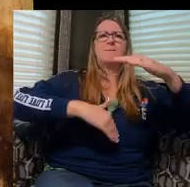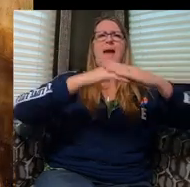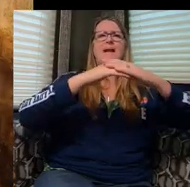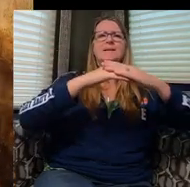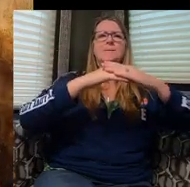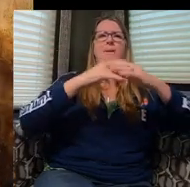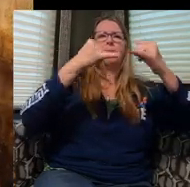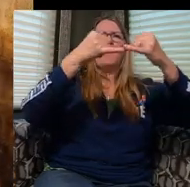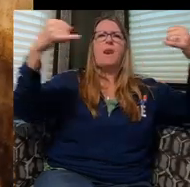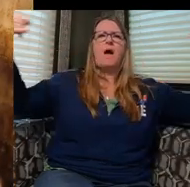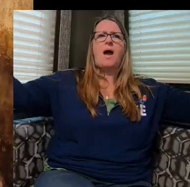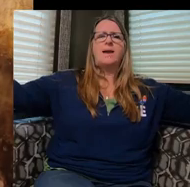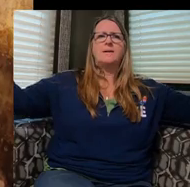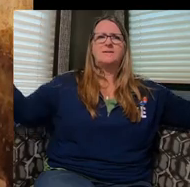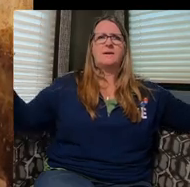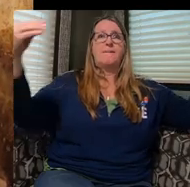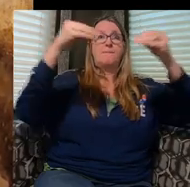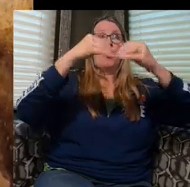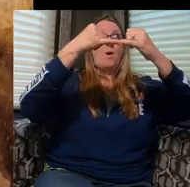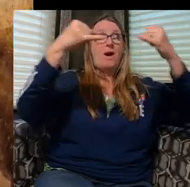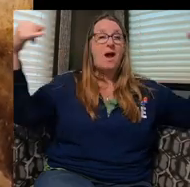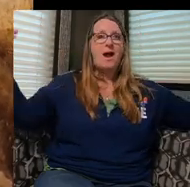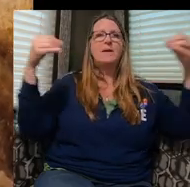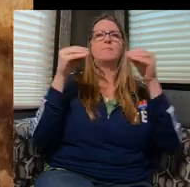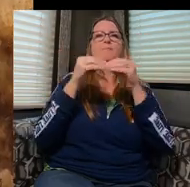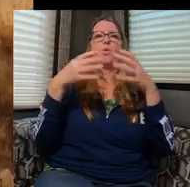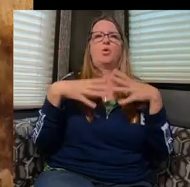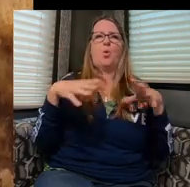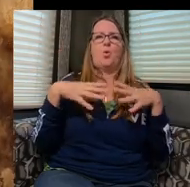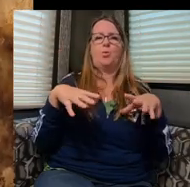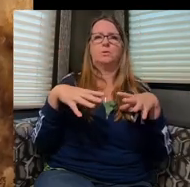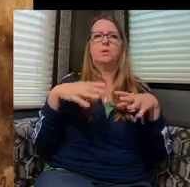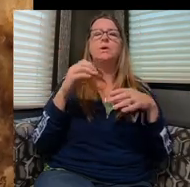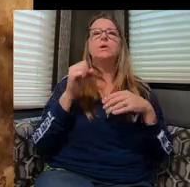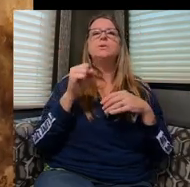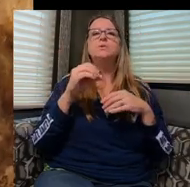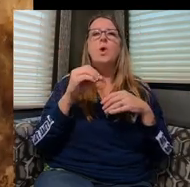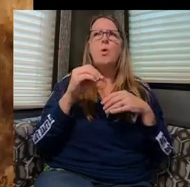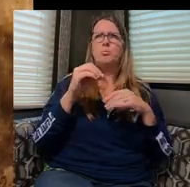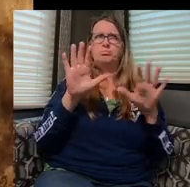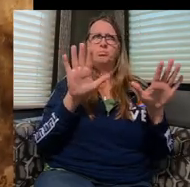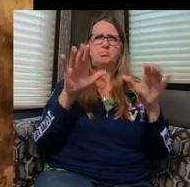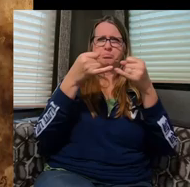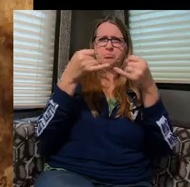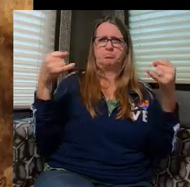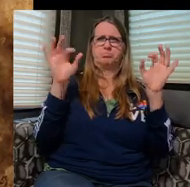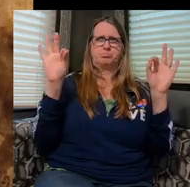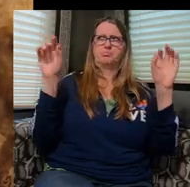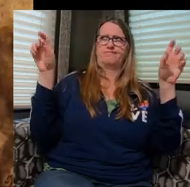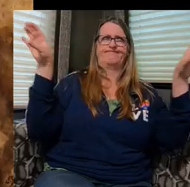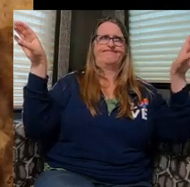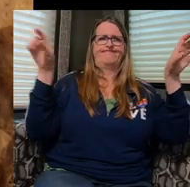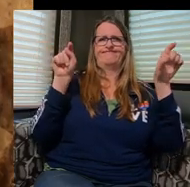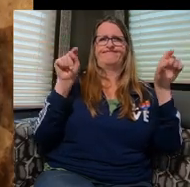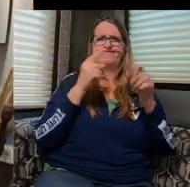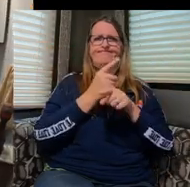maximum amount of line. The more line I have, the more clothes we can hang up in here. So I have a pretty good idea this is about